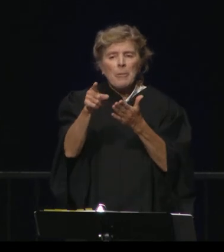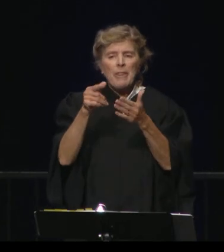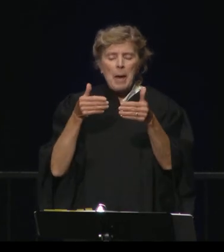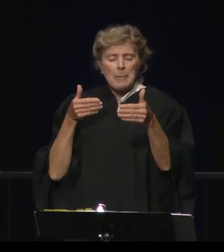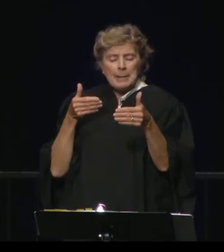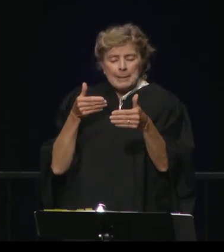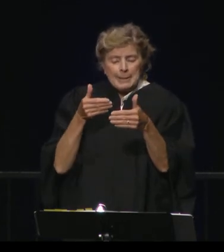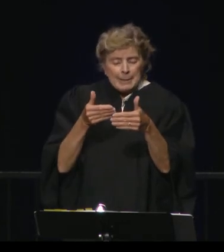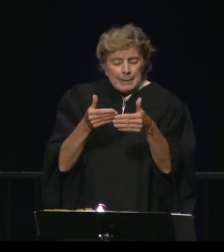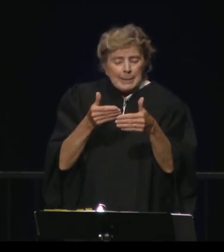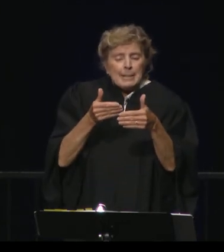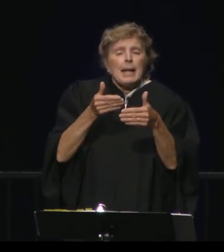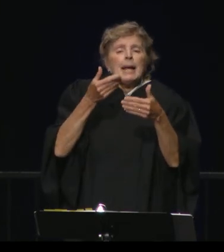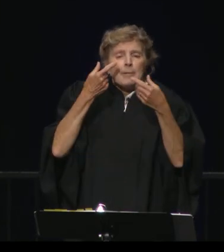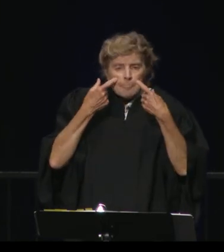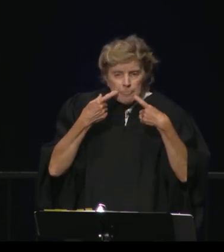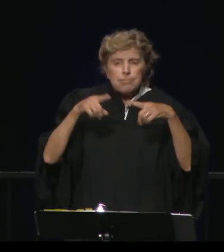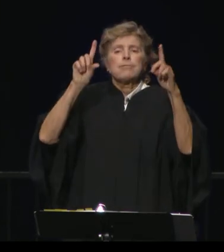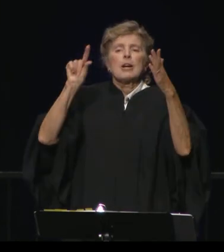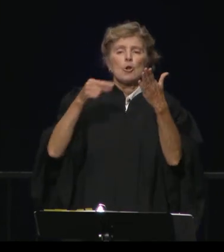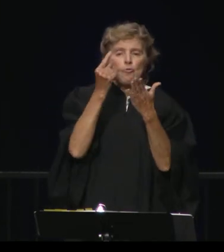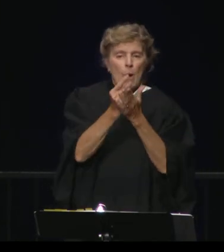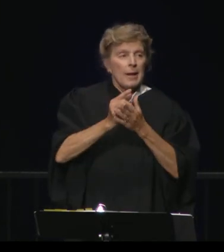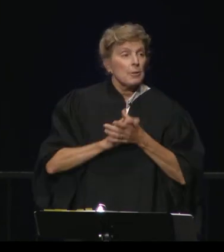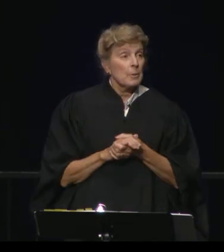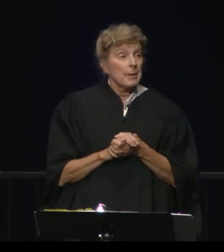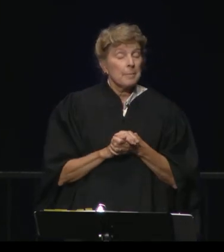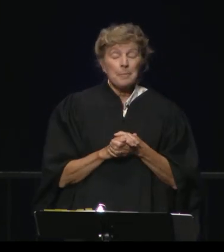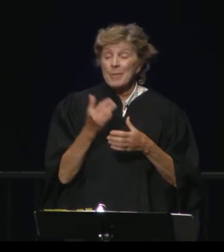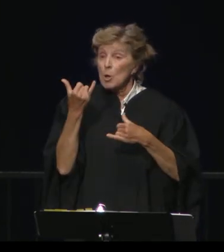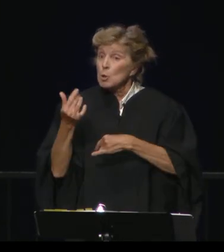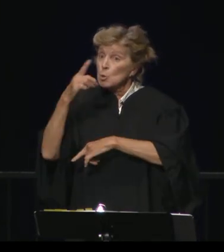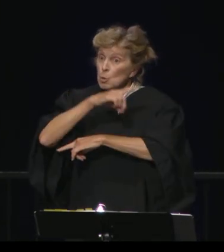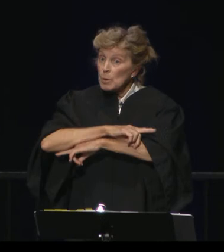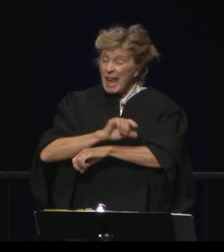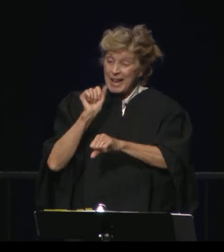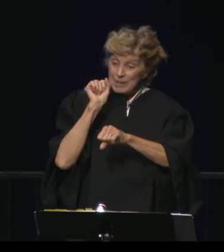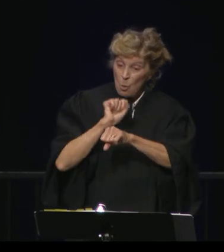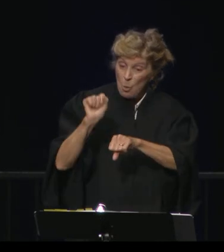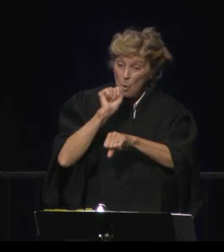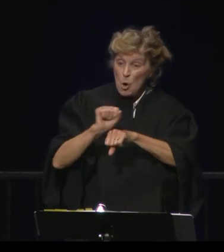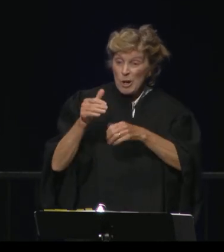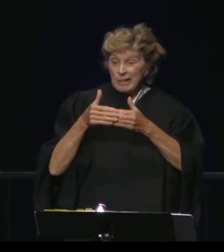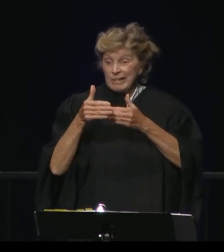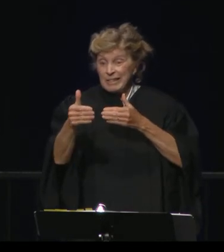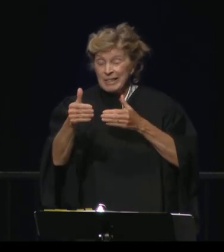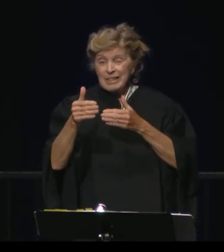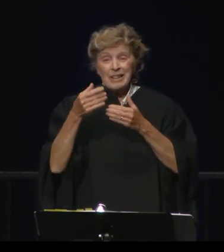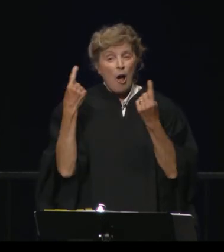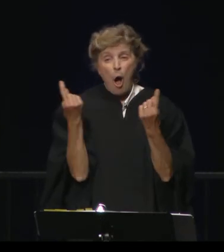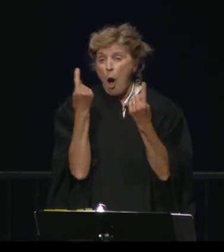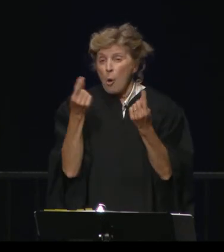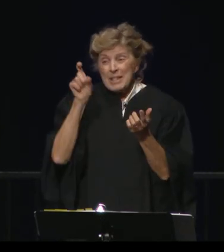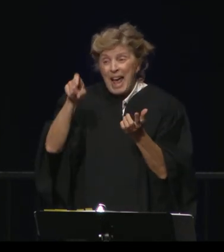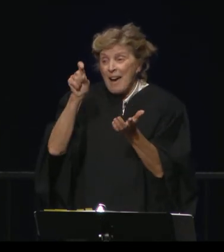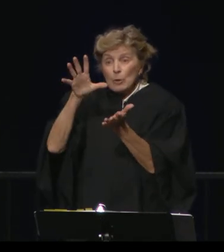goals. In today's workforce, continuous learning is more important than ever